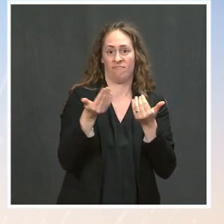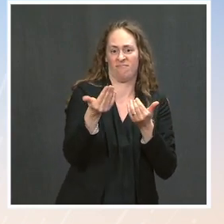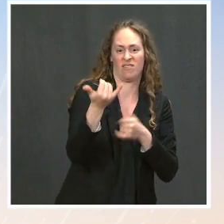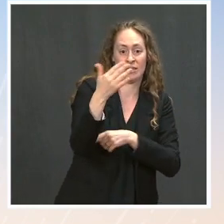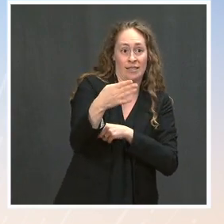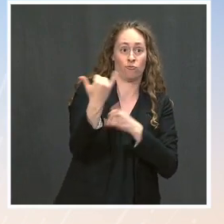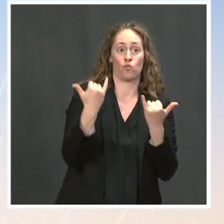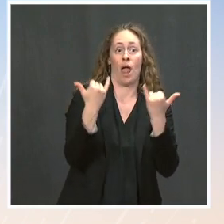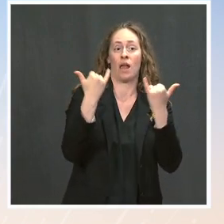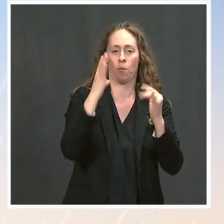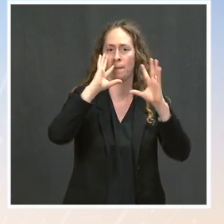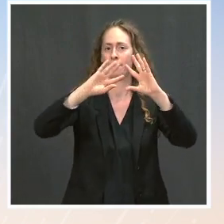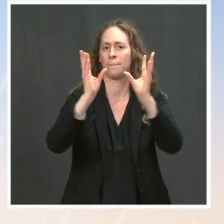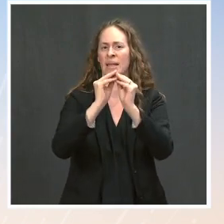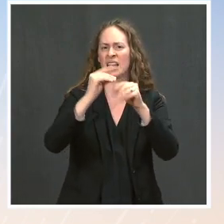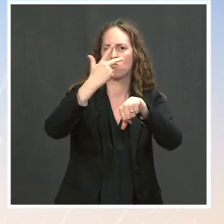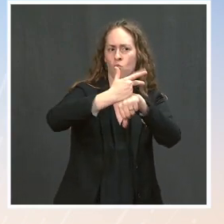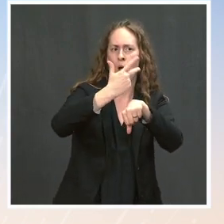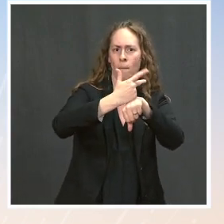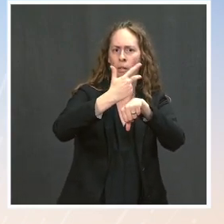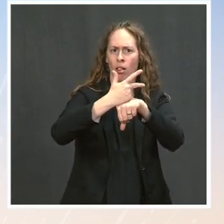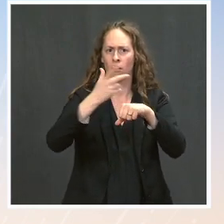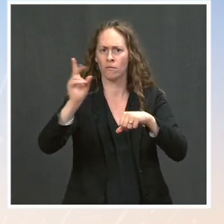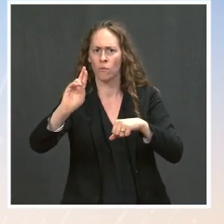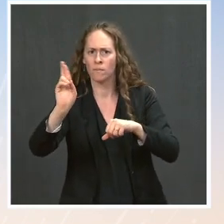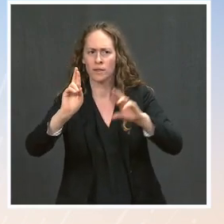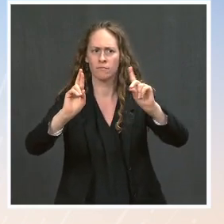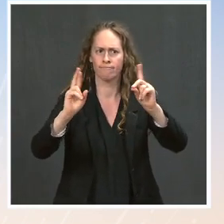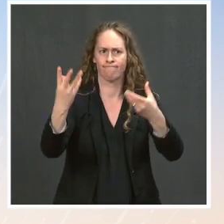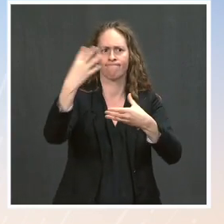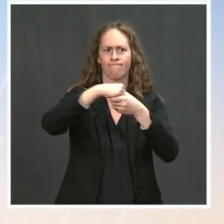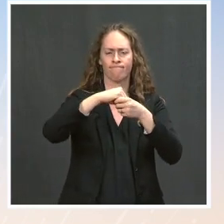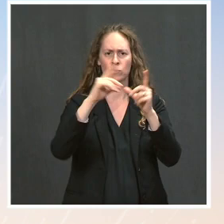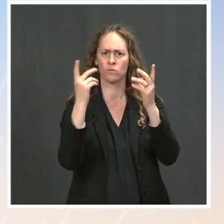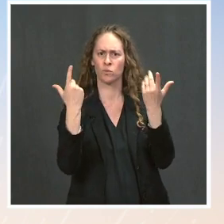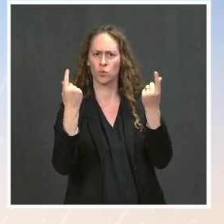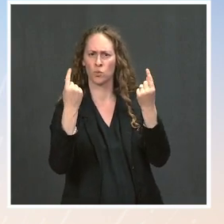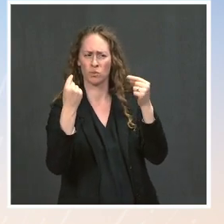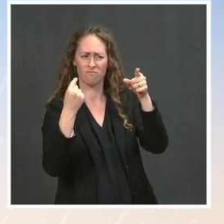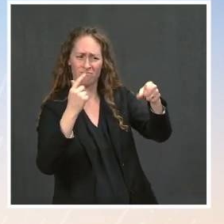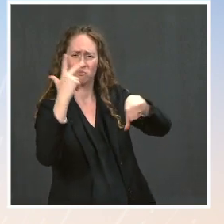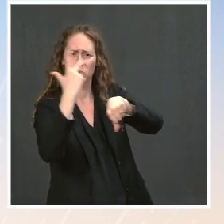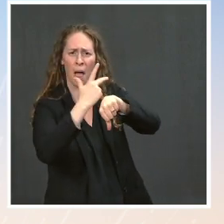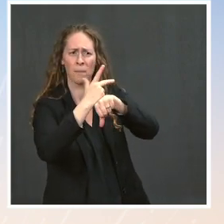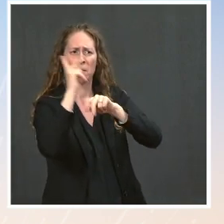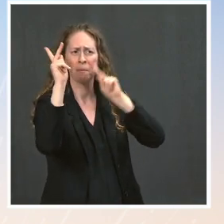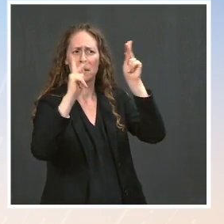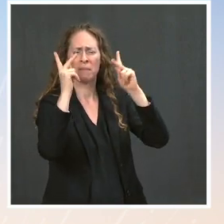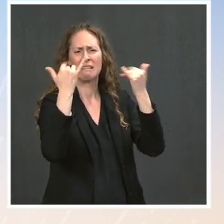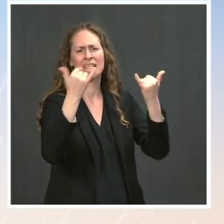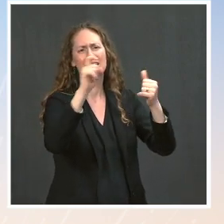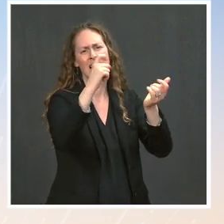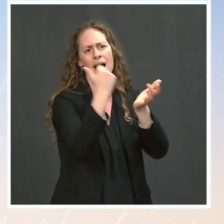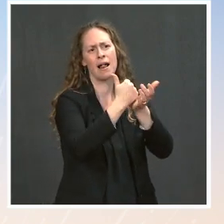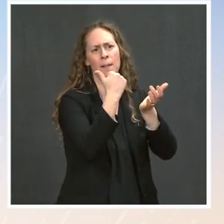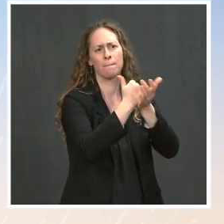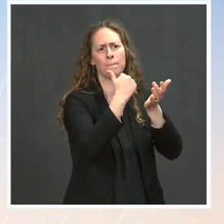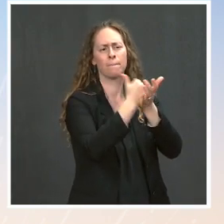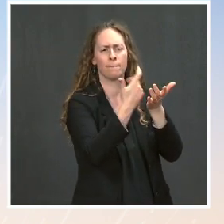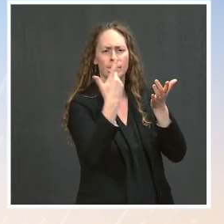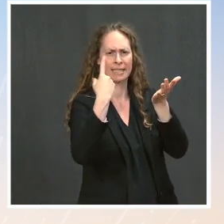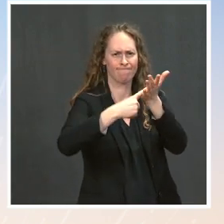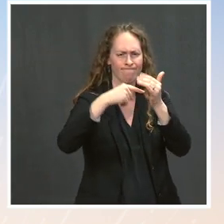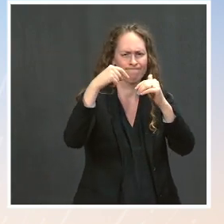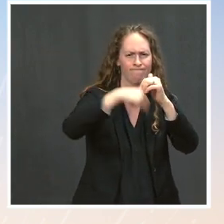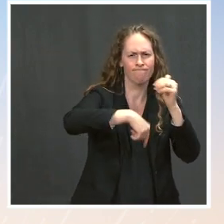working together to address immediate relief needs of the Guatemalan people, as well as deepening cooperation on migration. The Vice President will